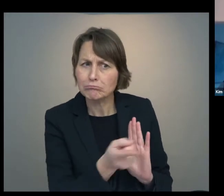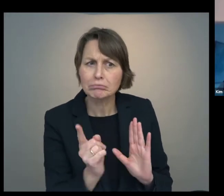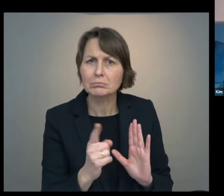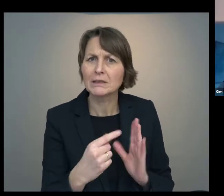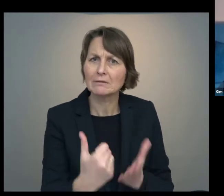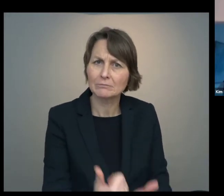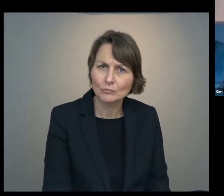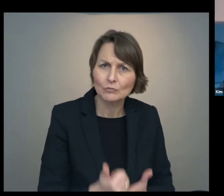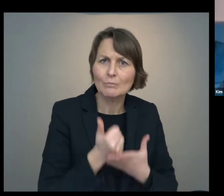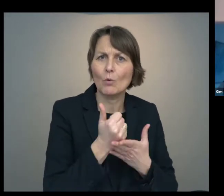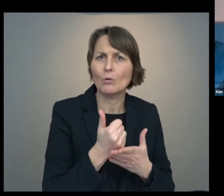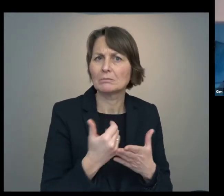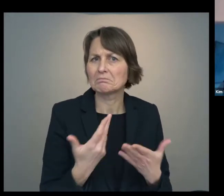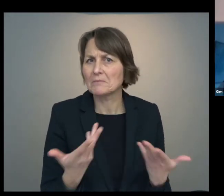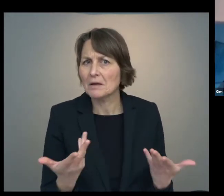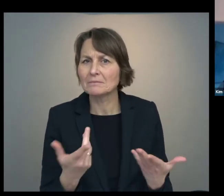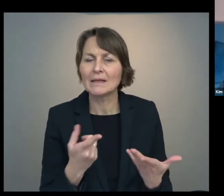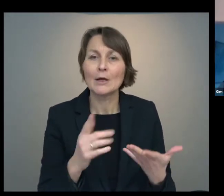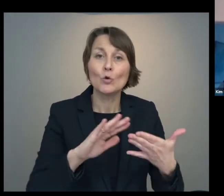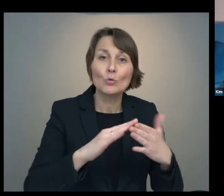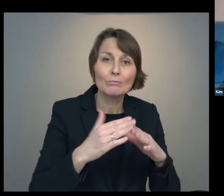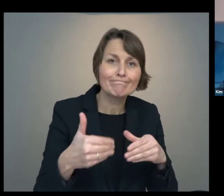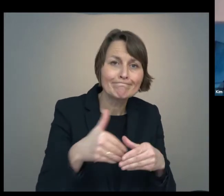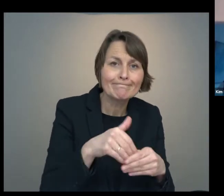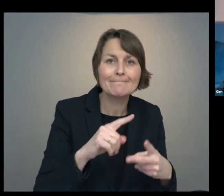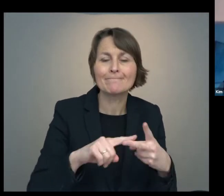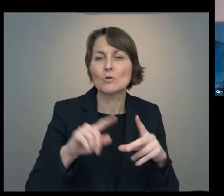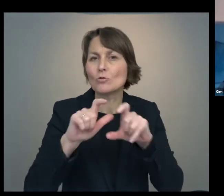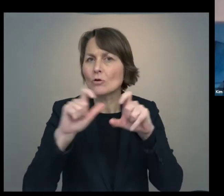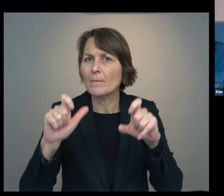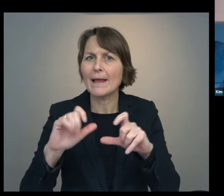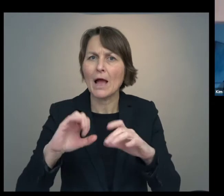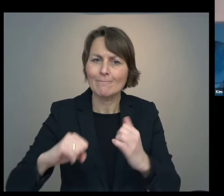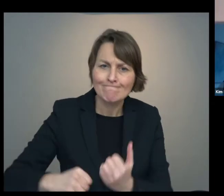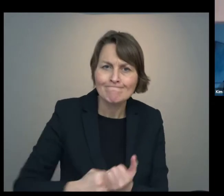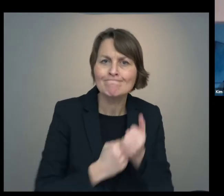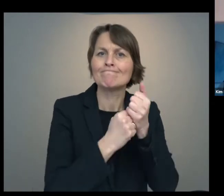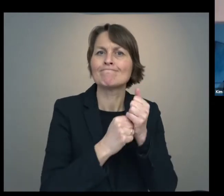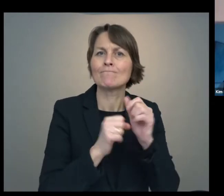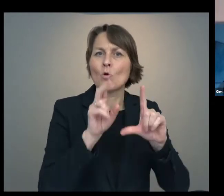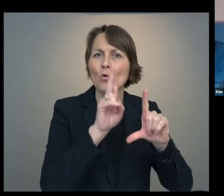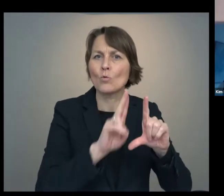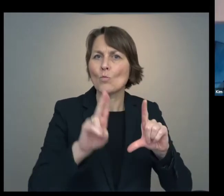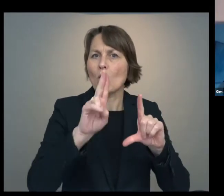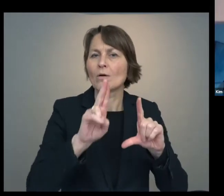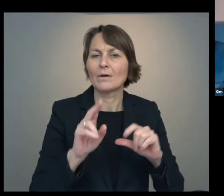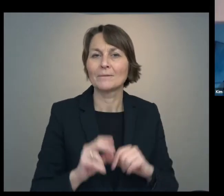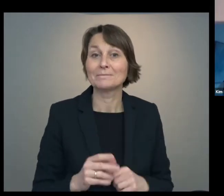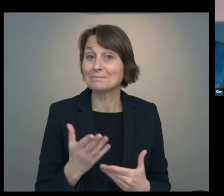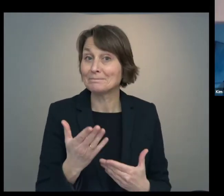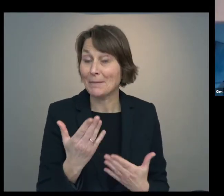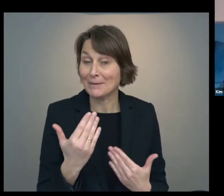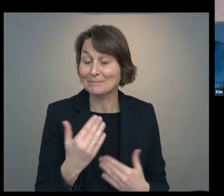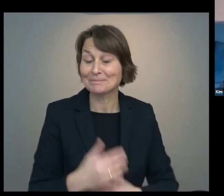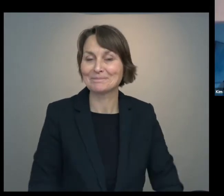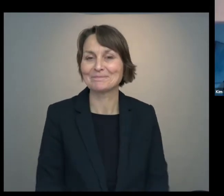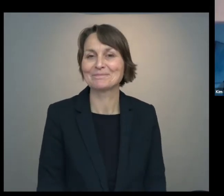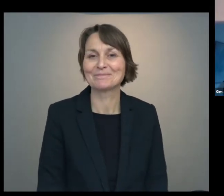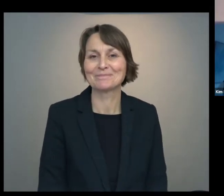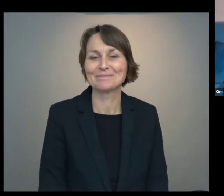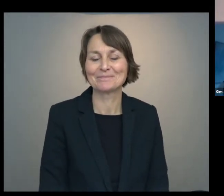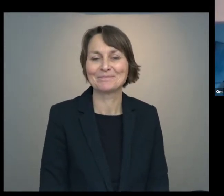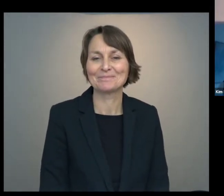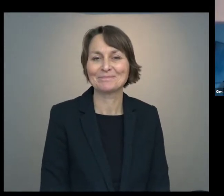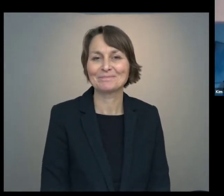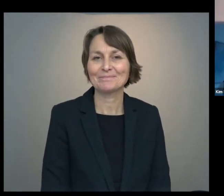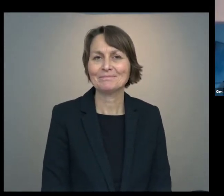contribute, both in terms of community members and companies? How can they help with Umbraco? Yeah, we